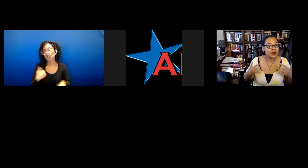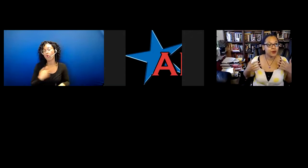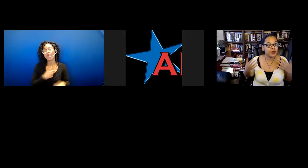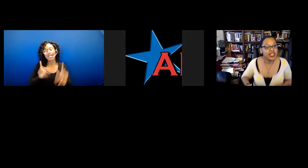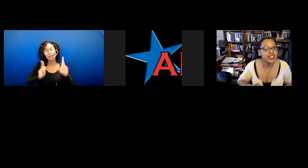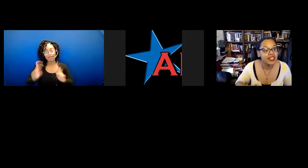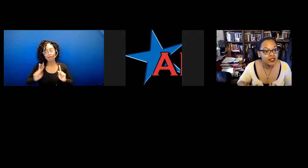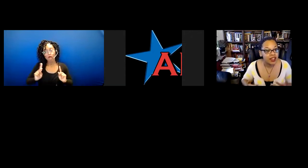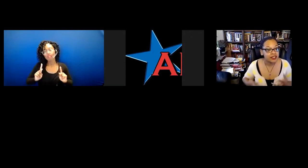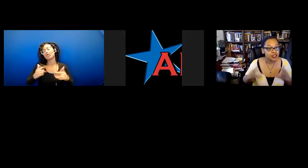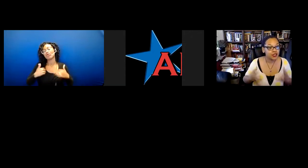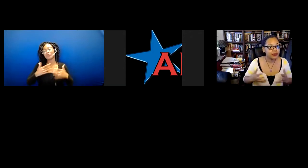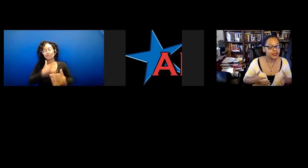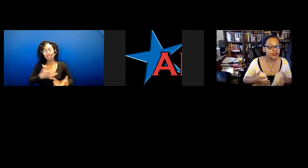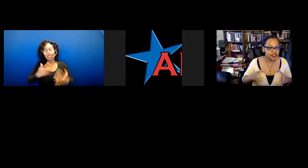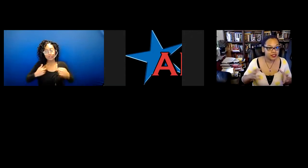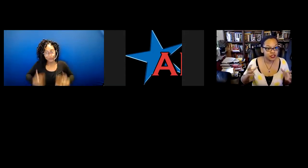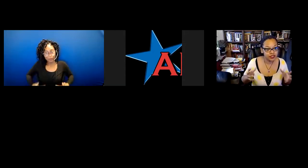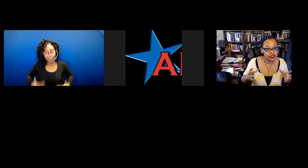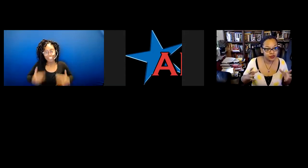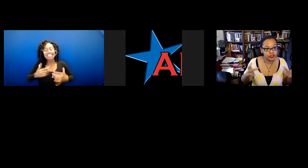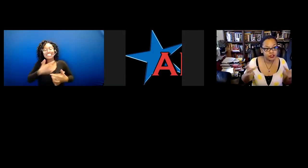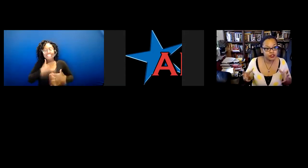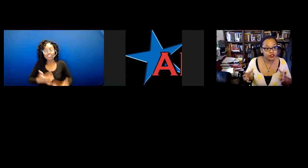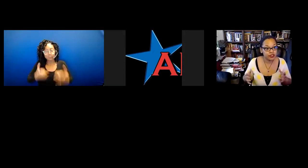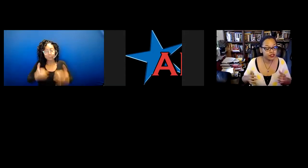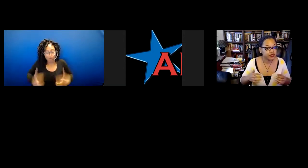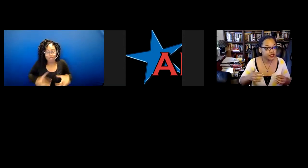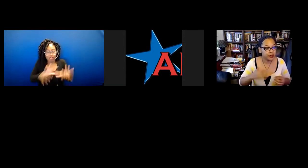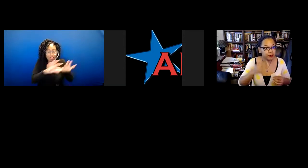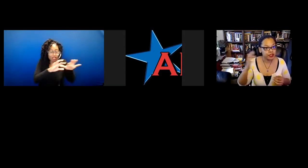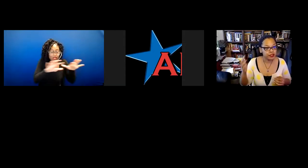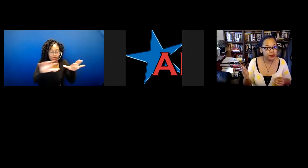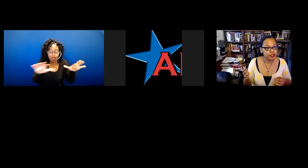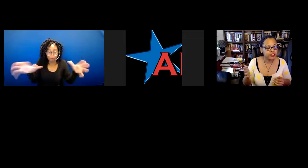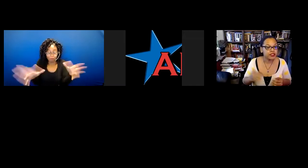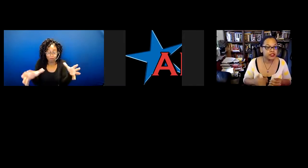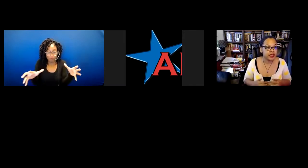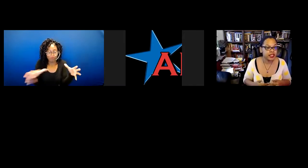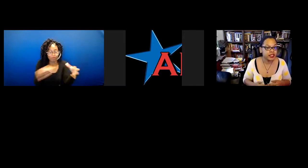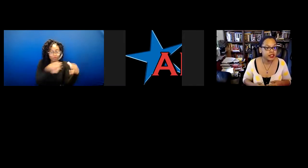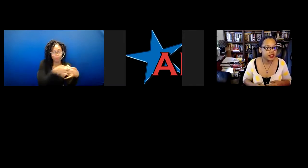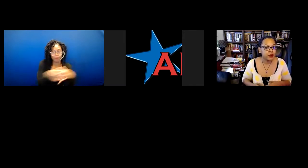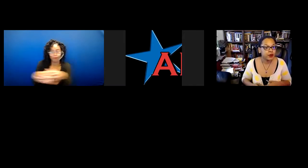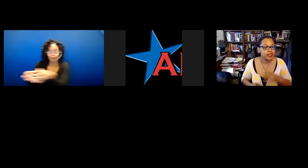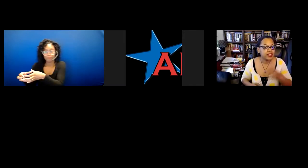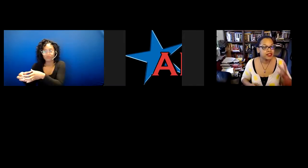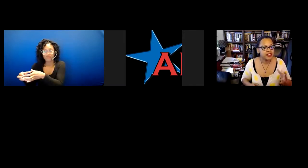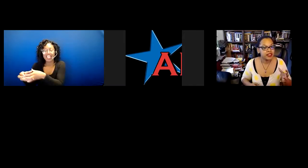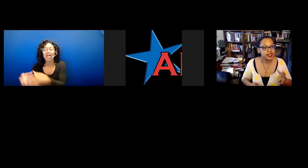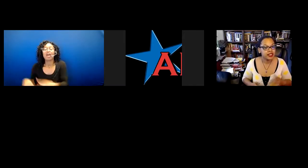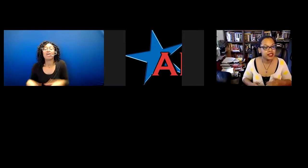Now, we as humans with certain sociologies, like being in a Western society or being